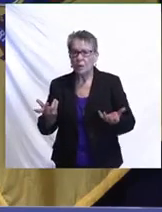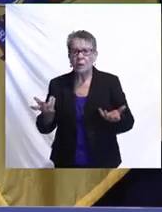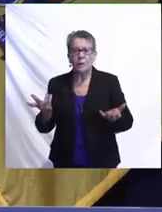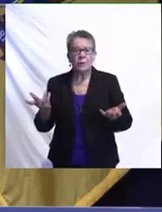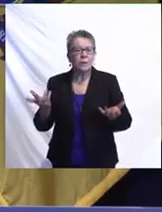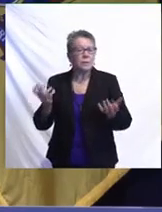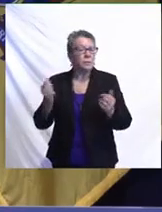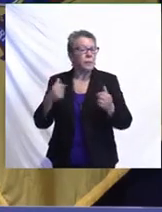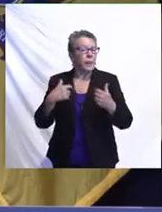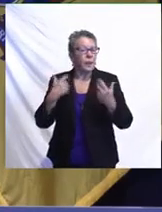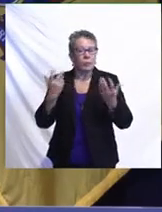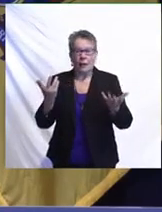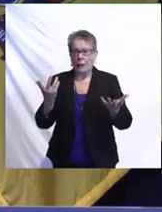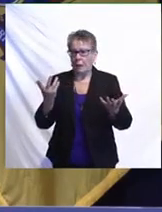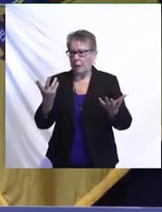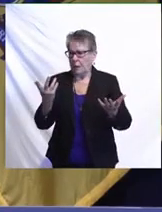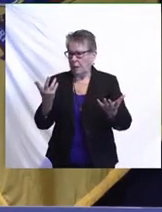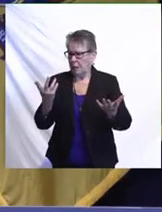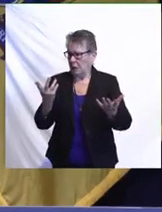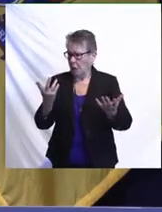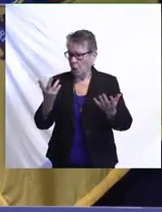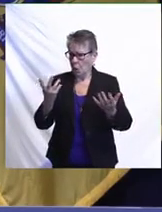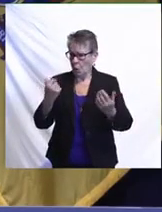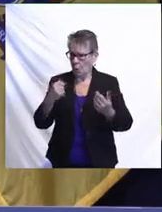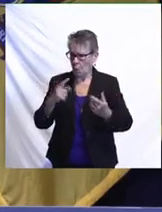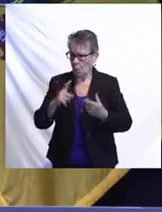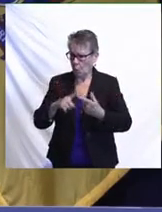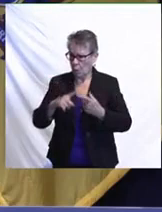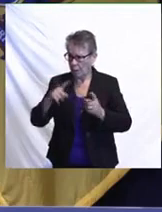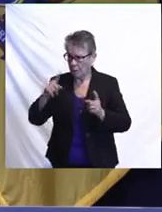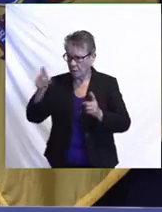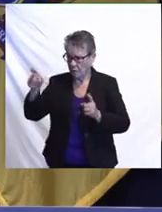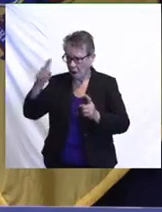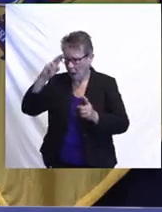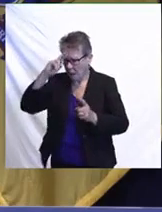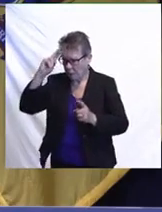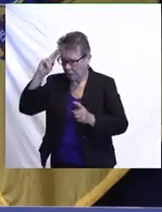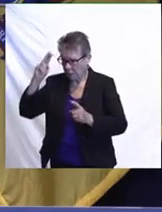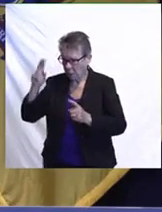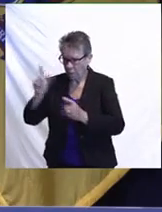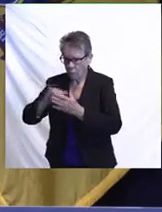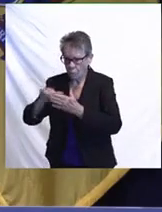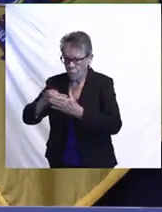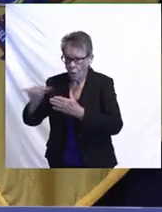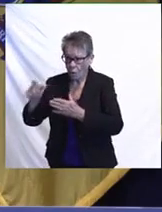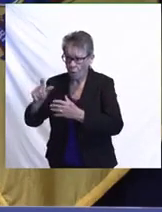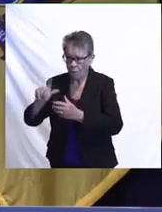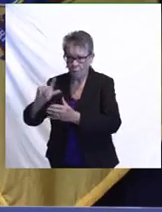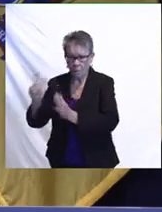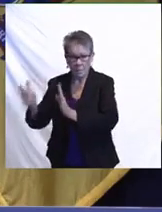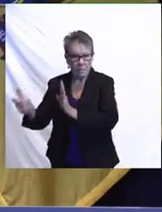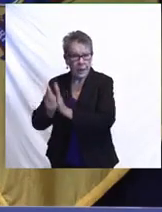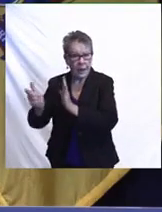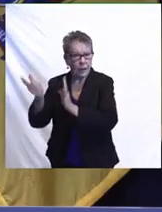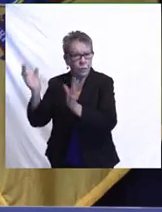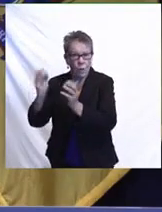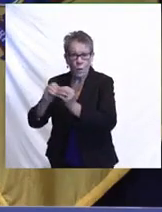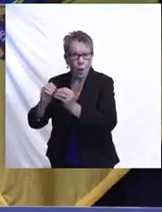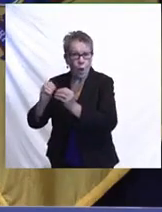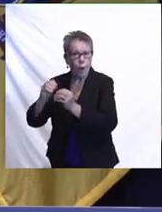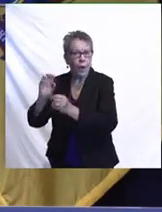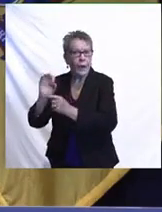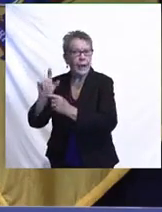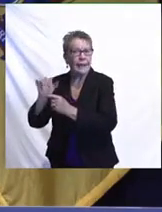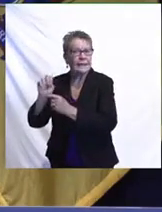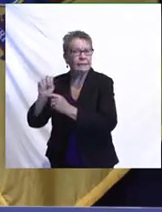Judy, but that would be a pretty draconian step. I had surgery for cancer and found out later, a malignant tumor, found out later that would have